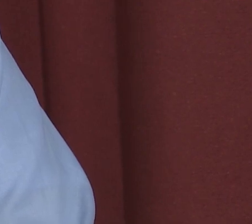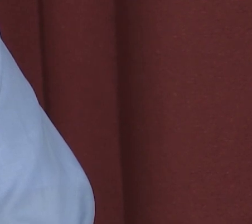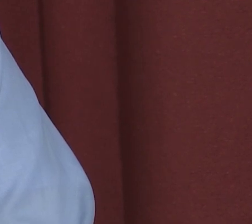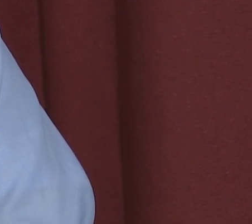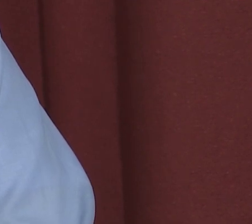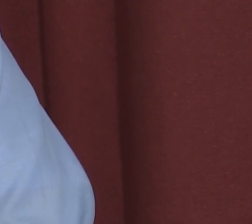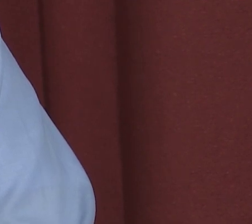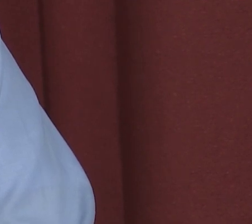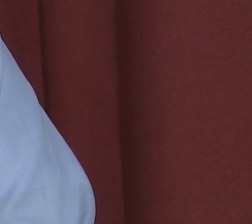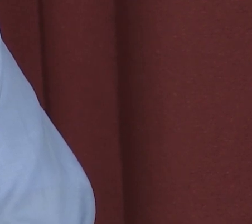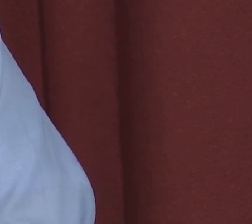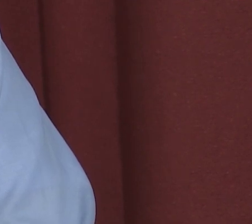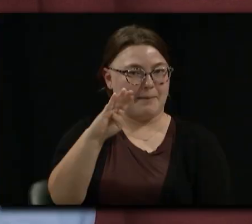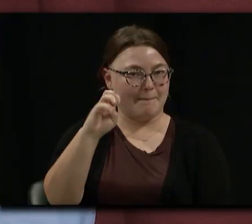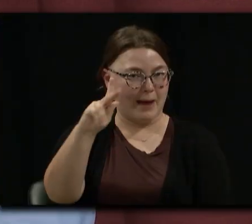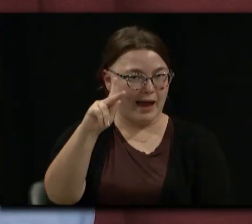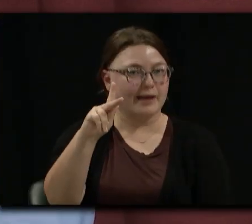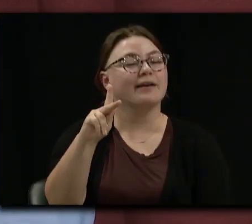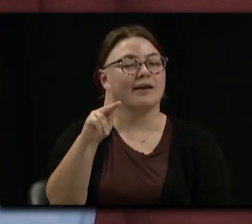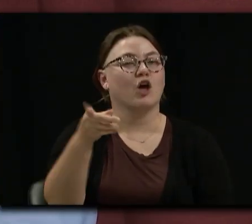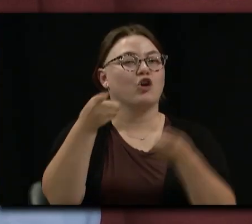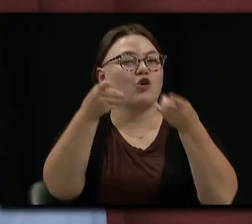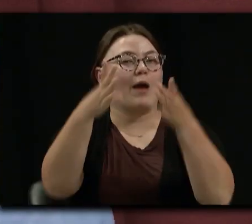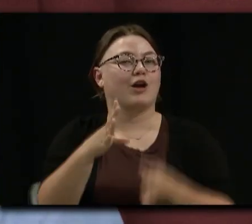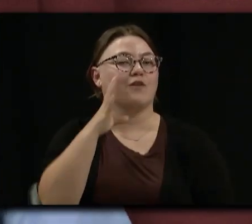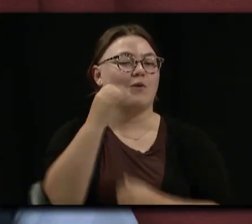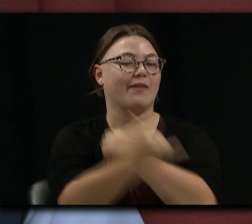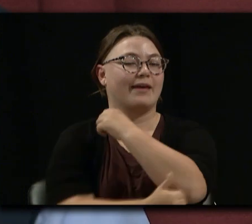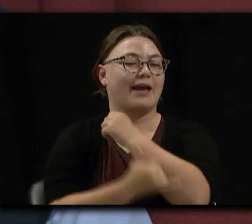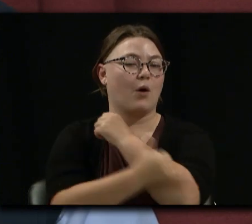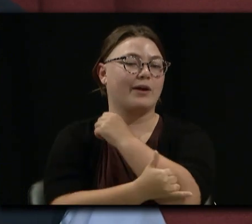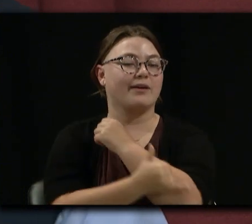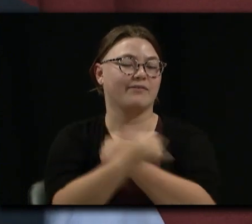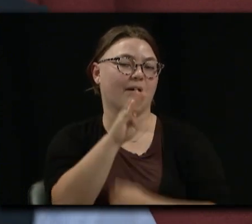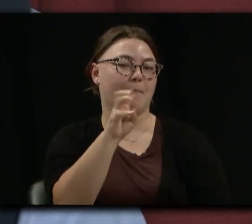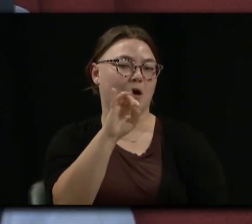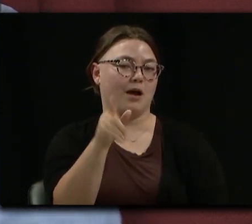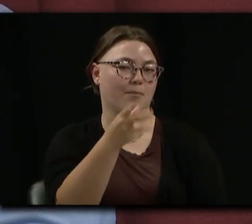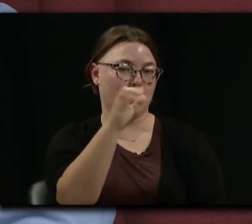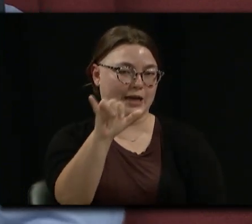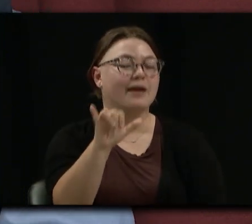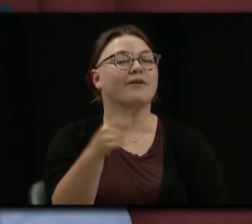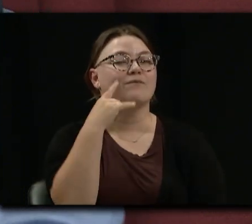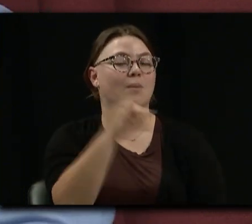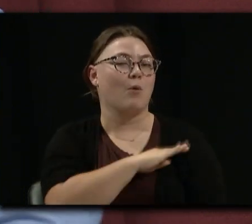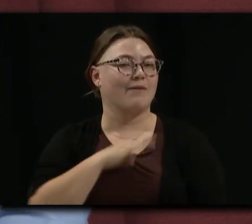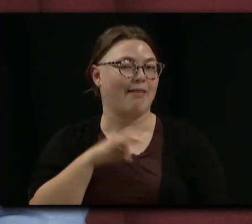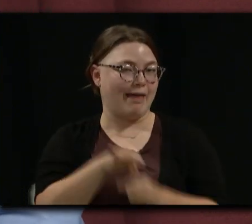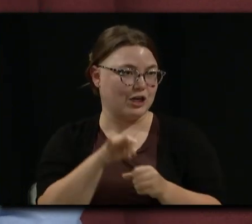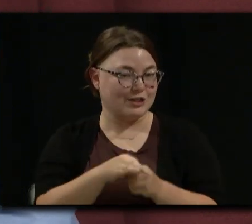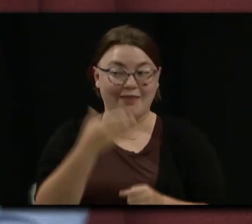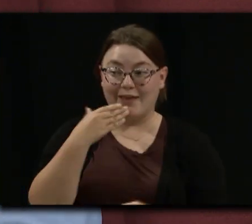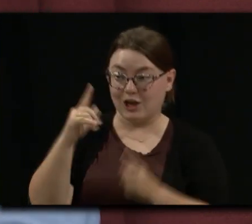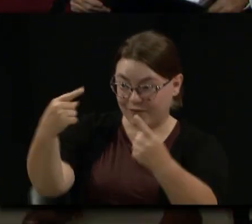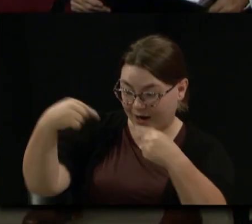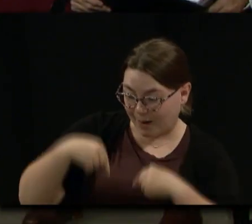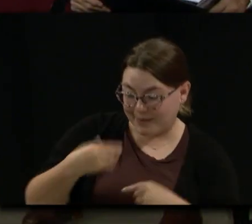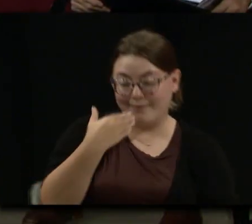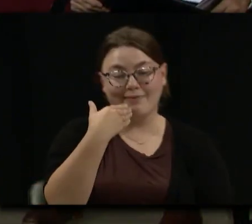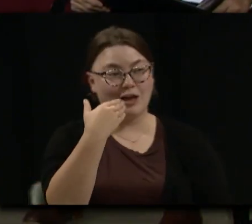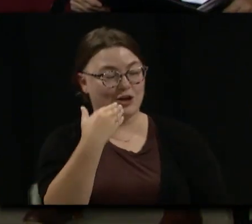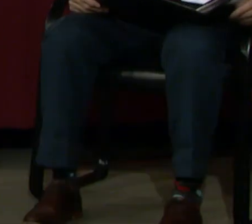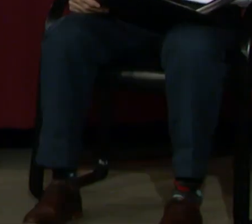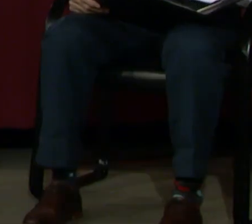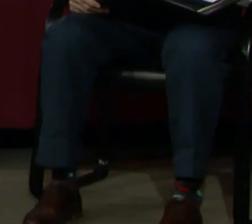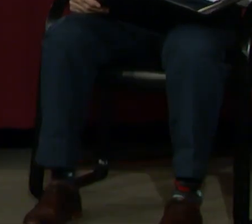Board of Elections. And we're just so happy, Jeff, that you're with us today. So thank you for joining us. Thank you for having me. What